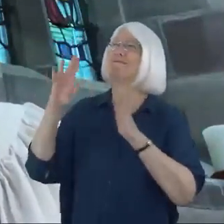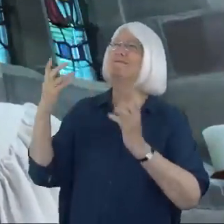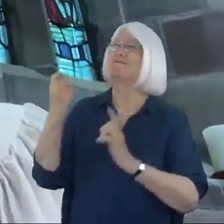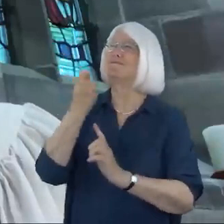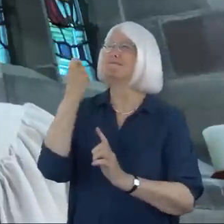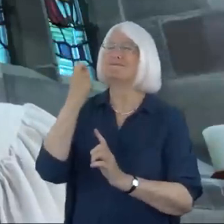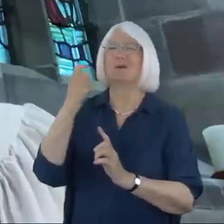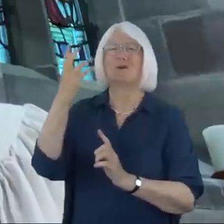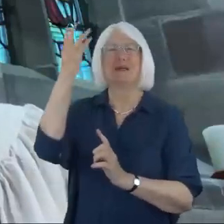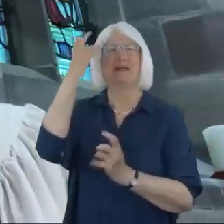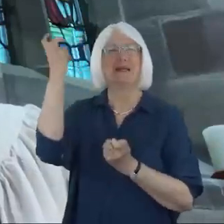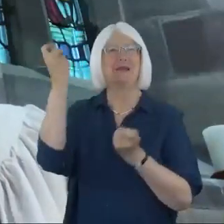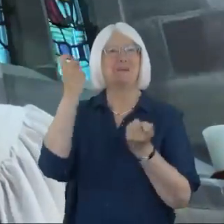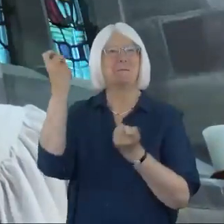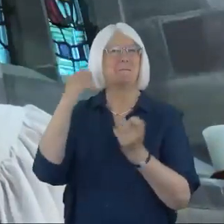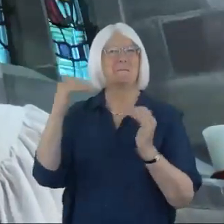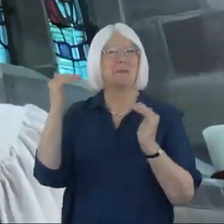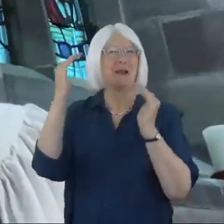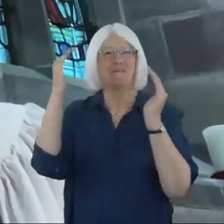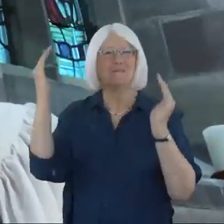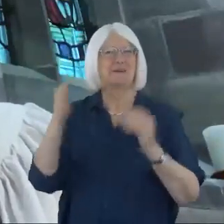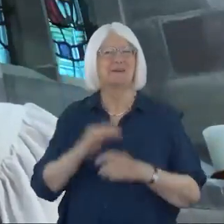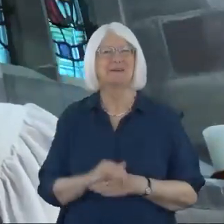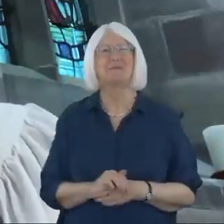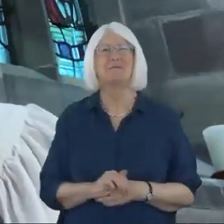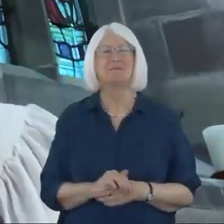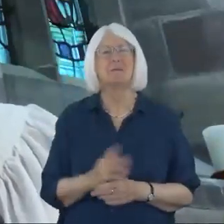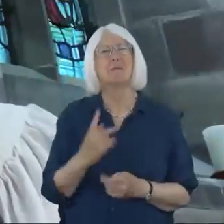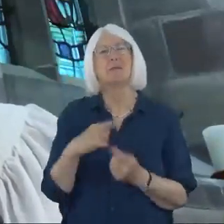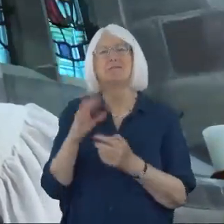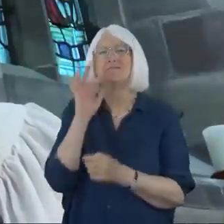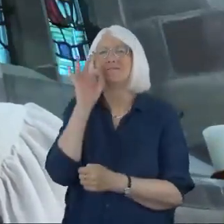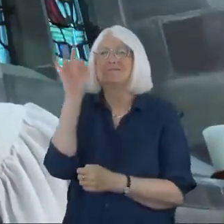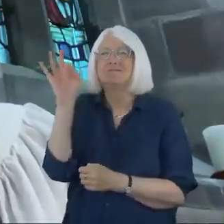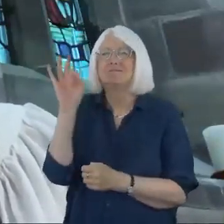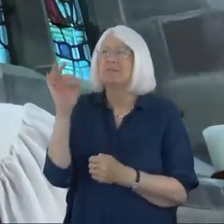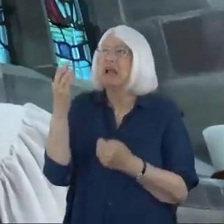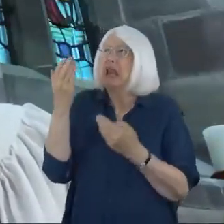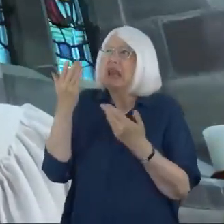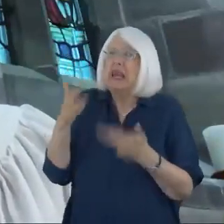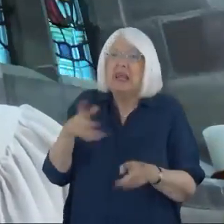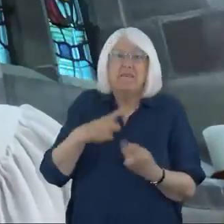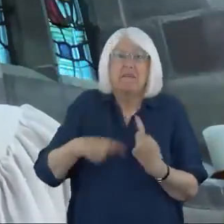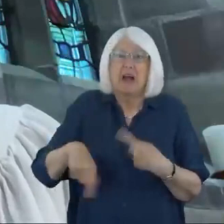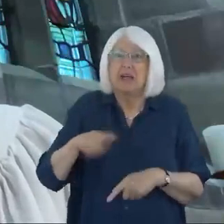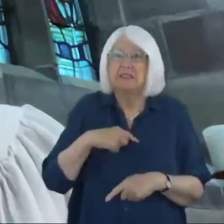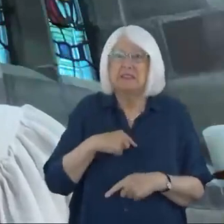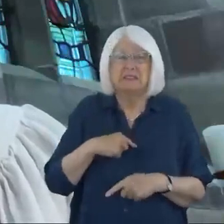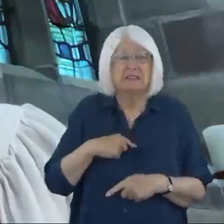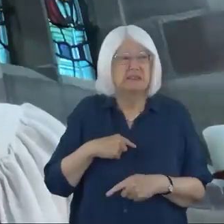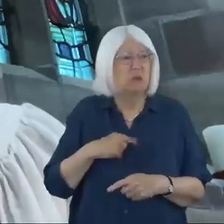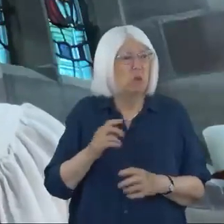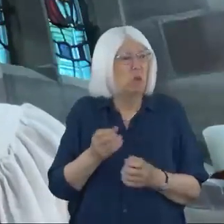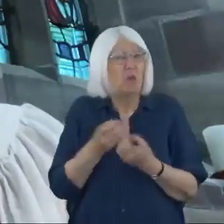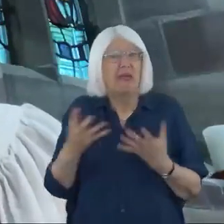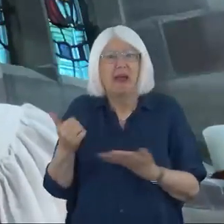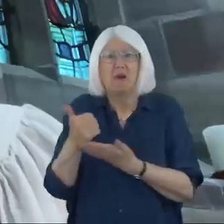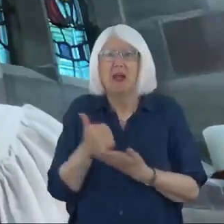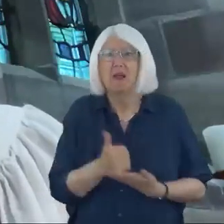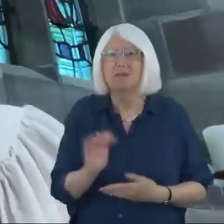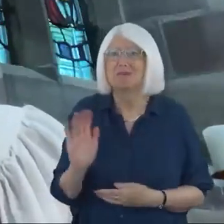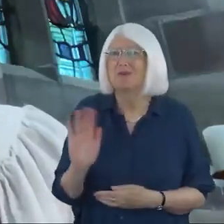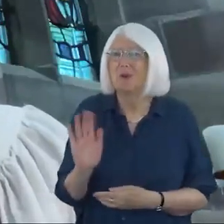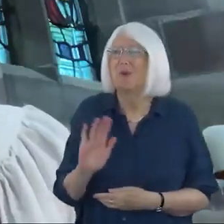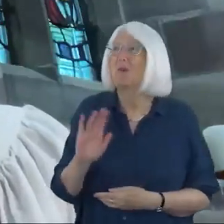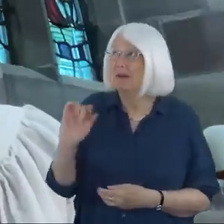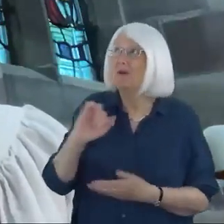triumph to your kingdom in heaven. We beseech you, leave us not comfortless, but send your